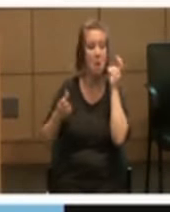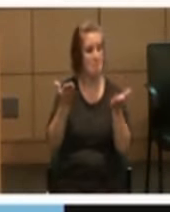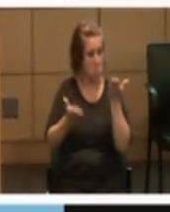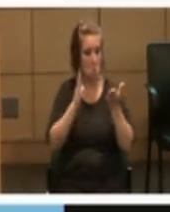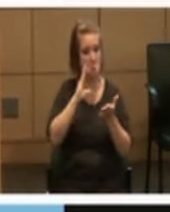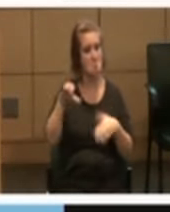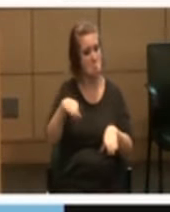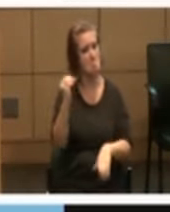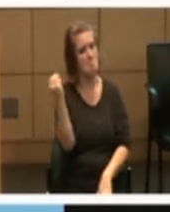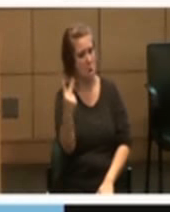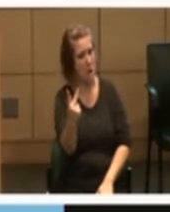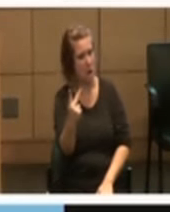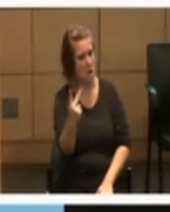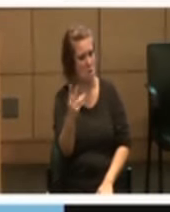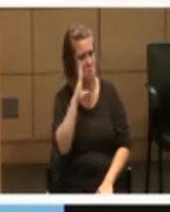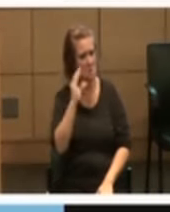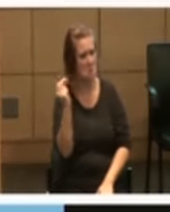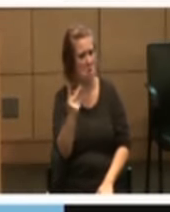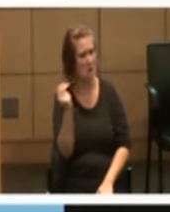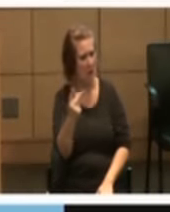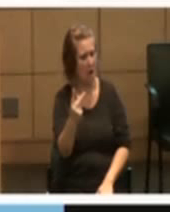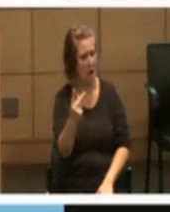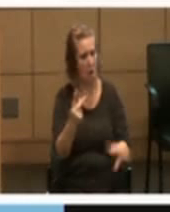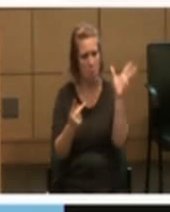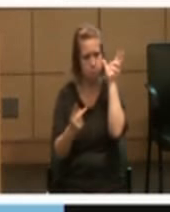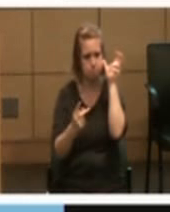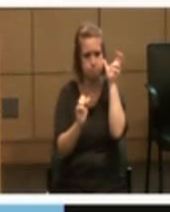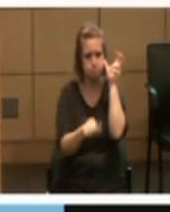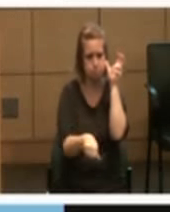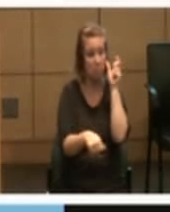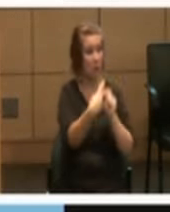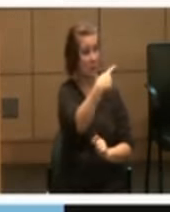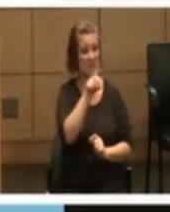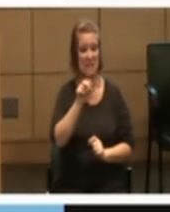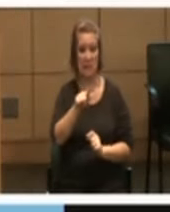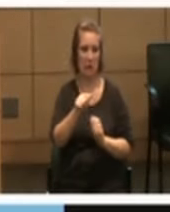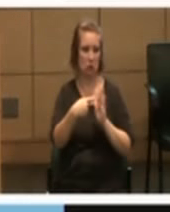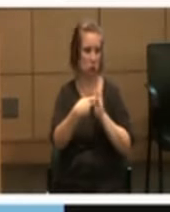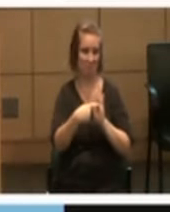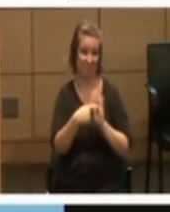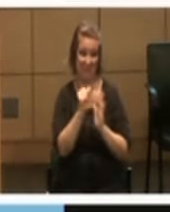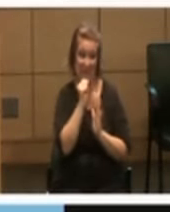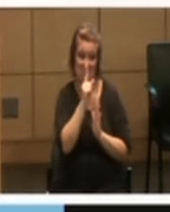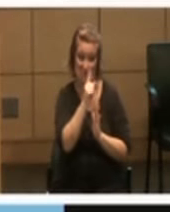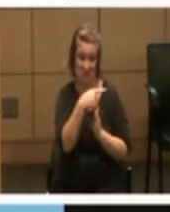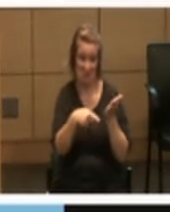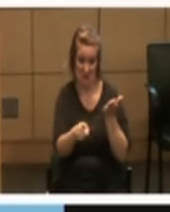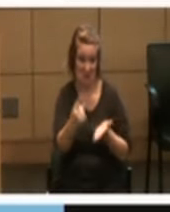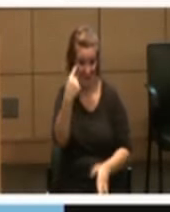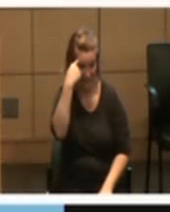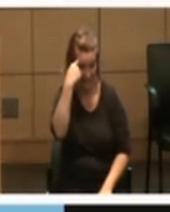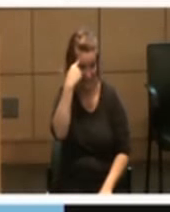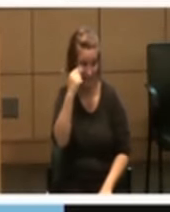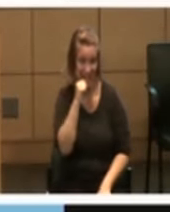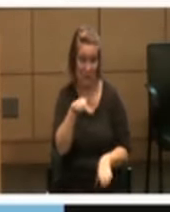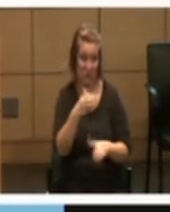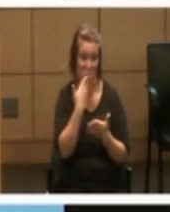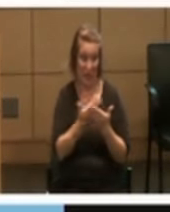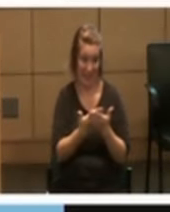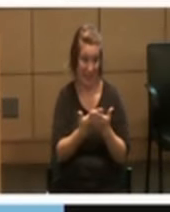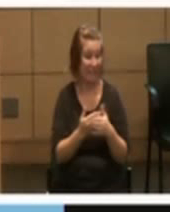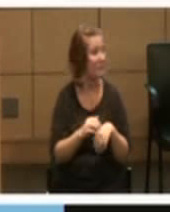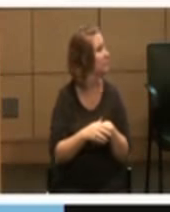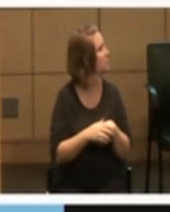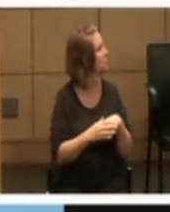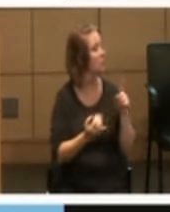do okay in that situation. These data would suggest not as well as we might think. So if you take a look at